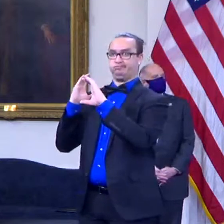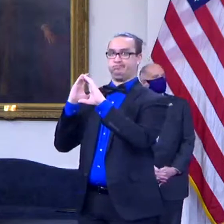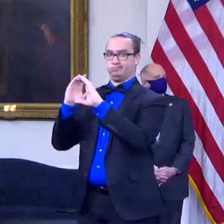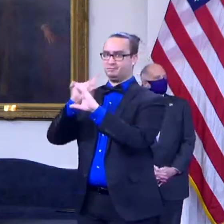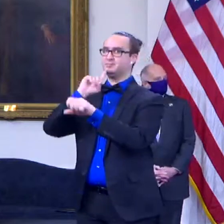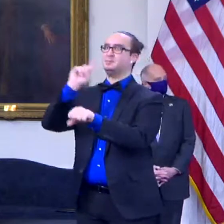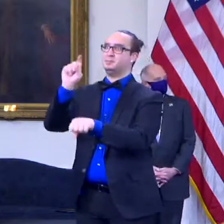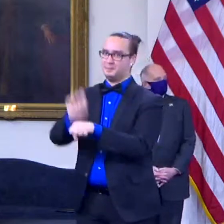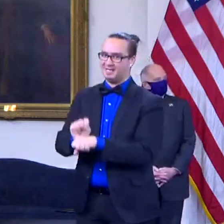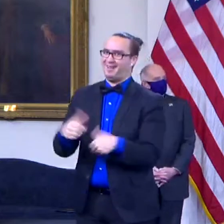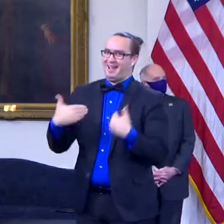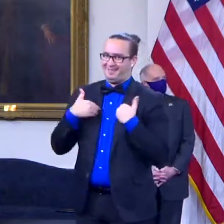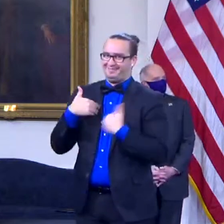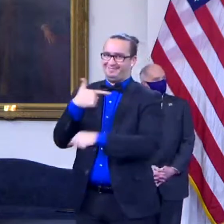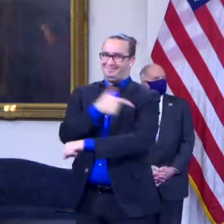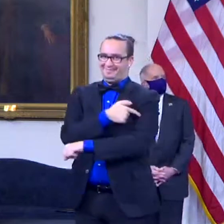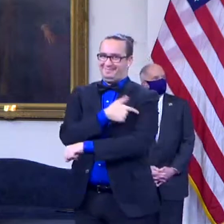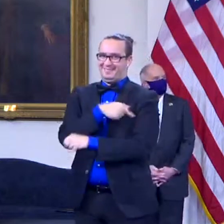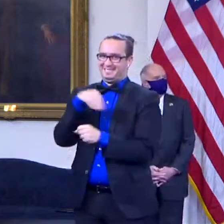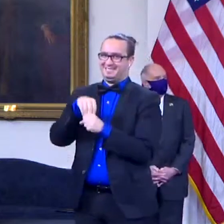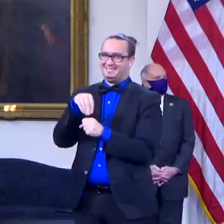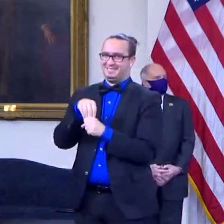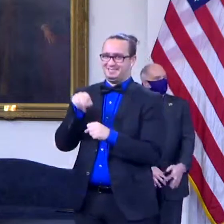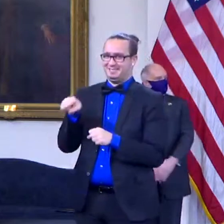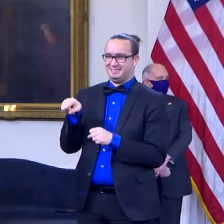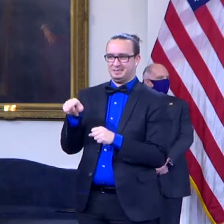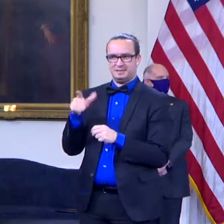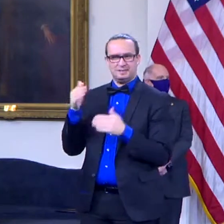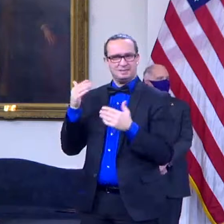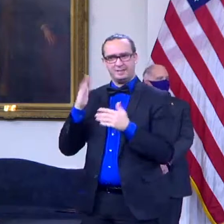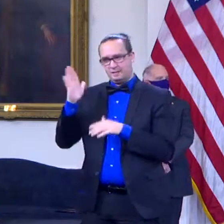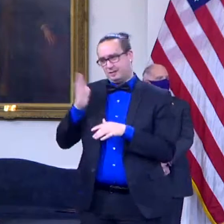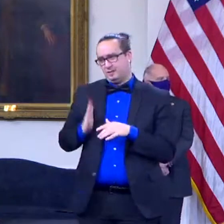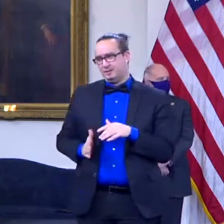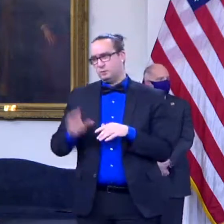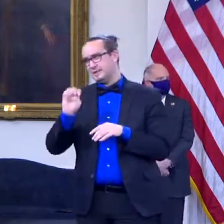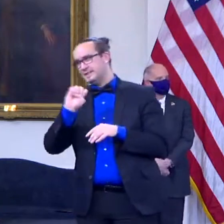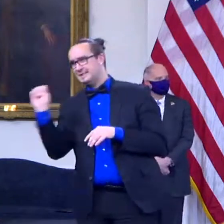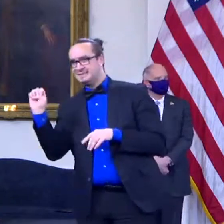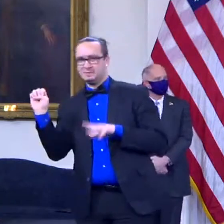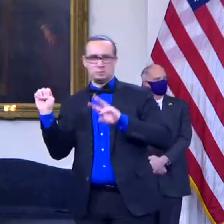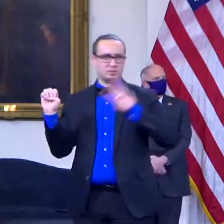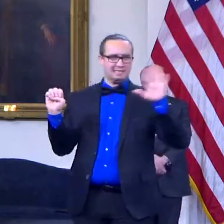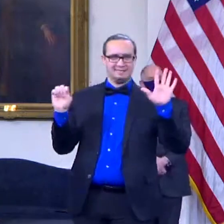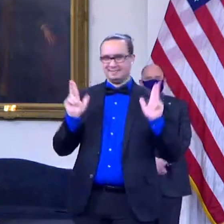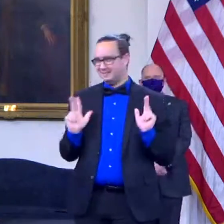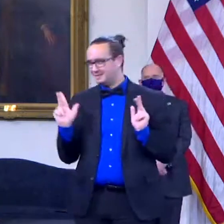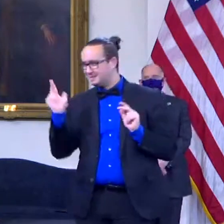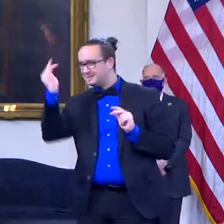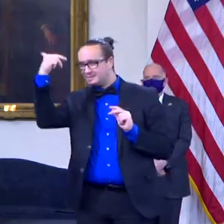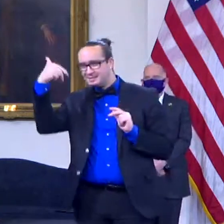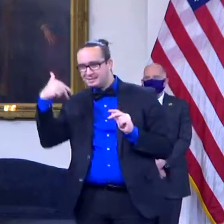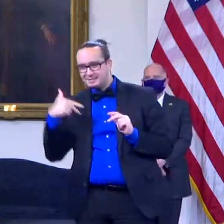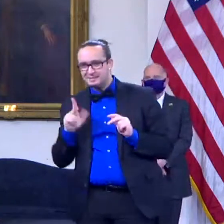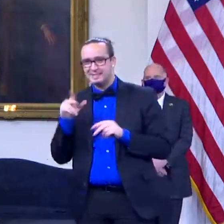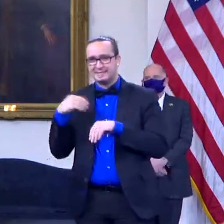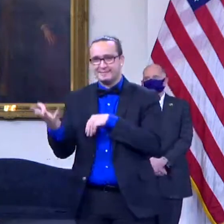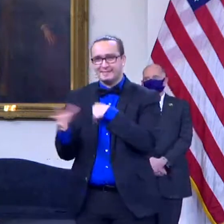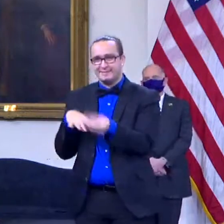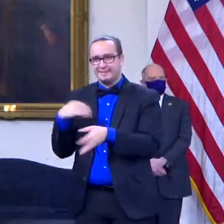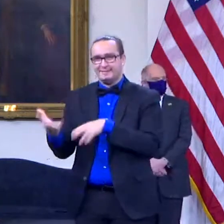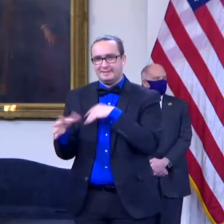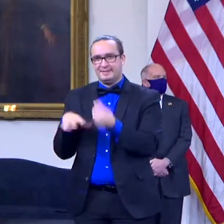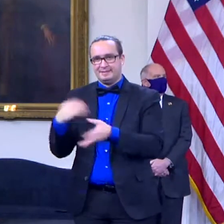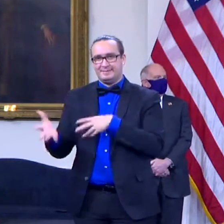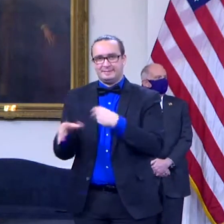shore, depending on where the needs are. We also will be working with FEMA to bring in the FEMA trailers, which are